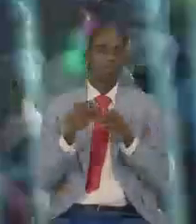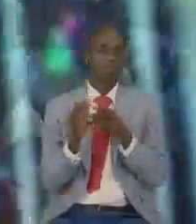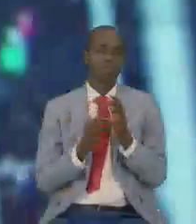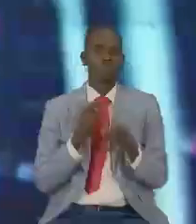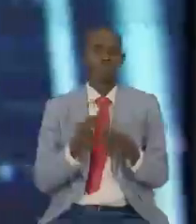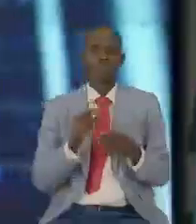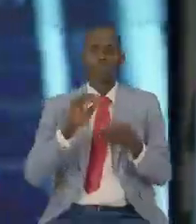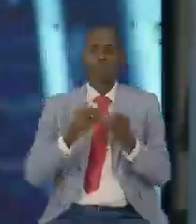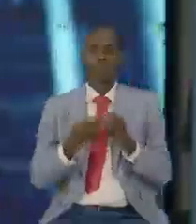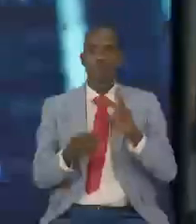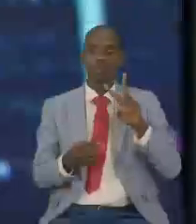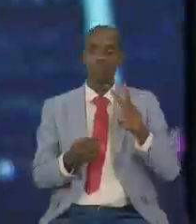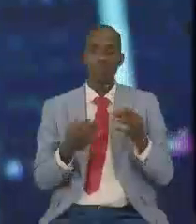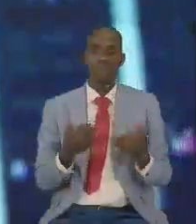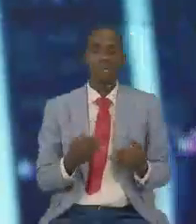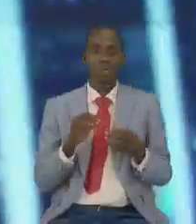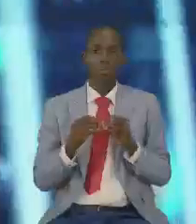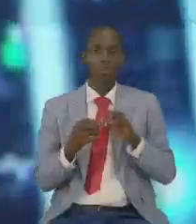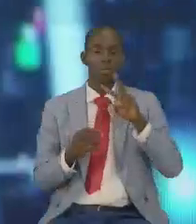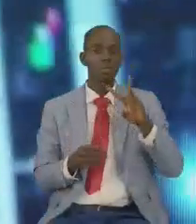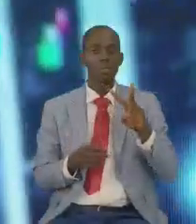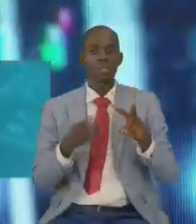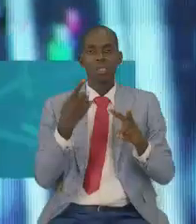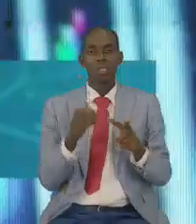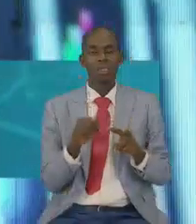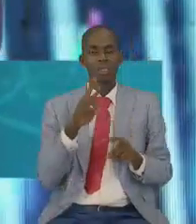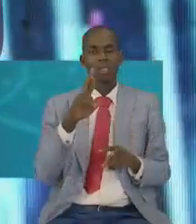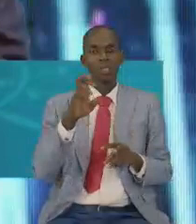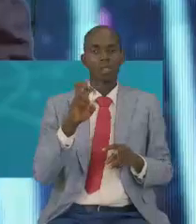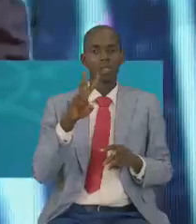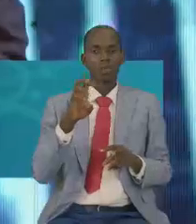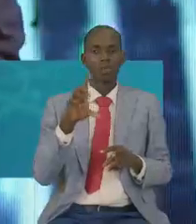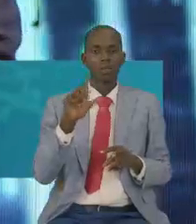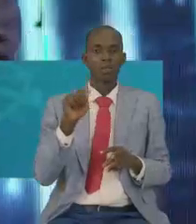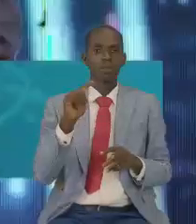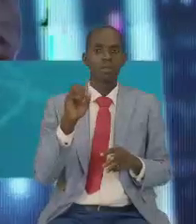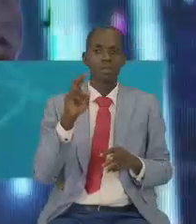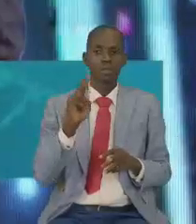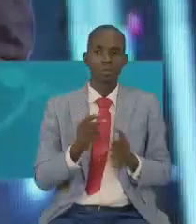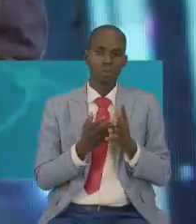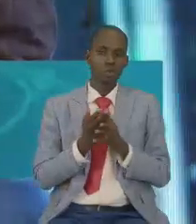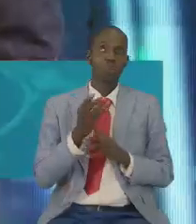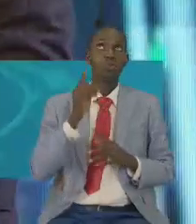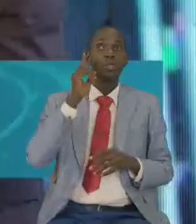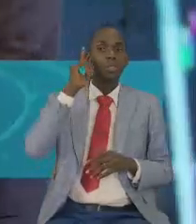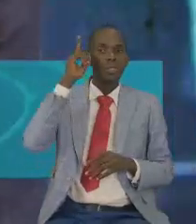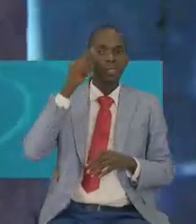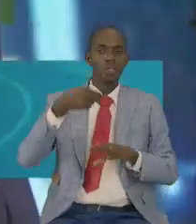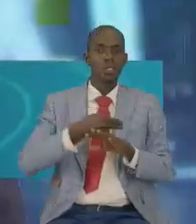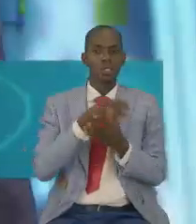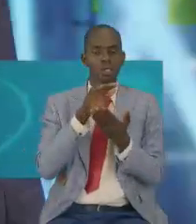the revelation through his lamp for our fullness.